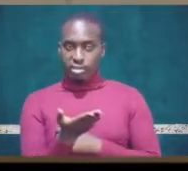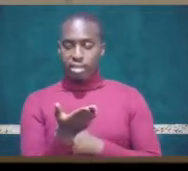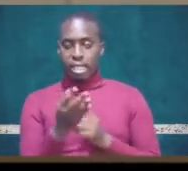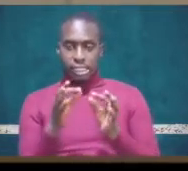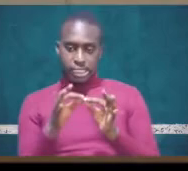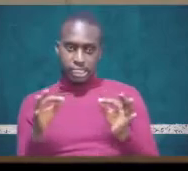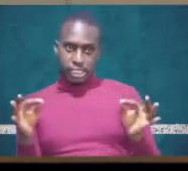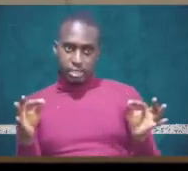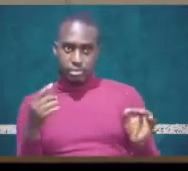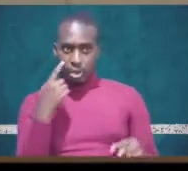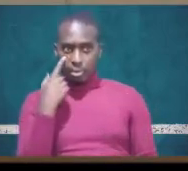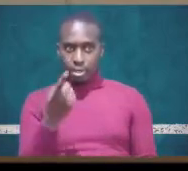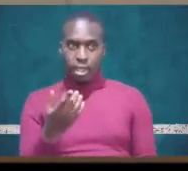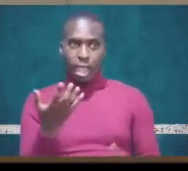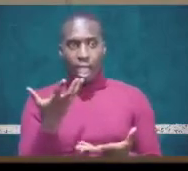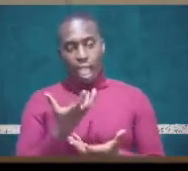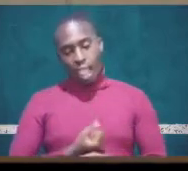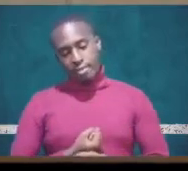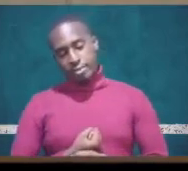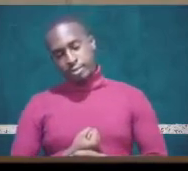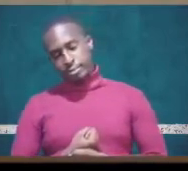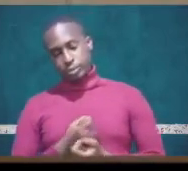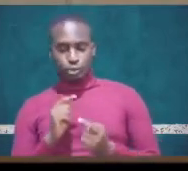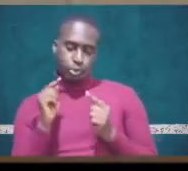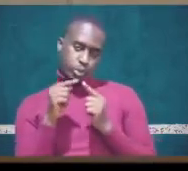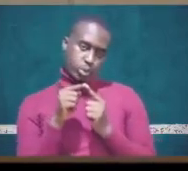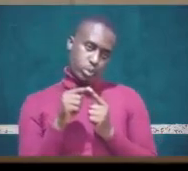distance, you see, let's have it up to